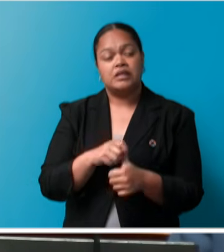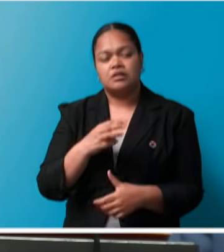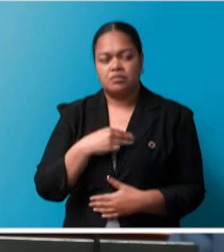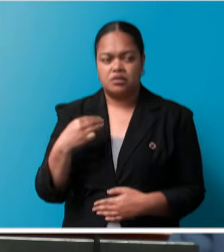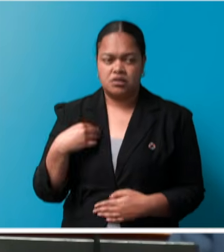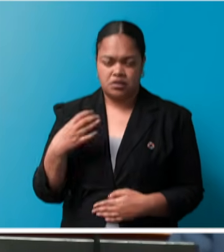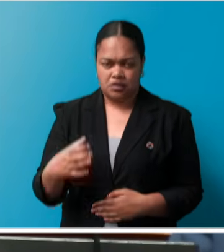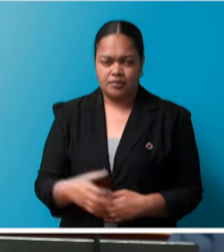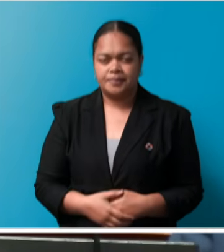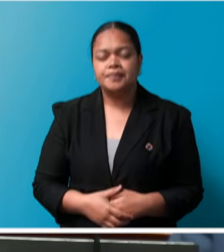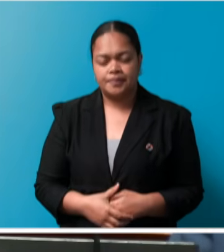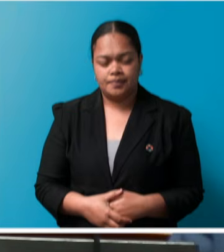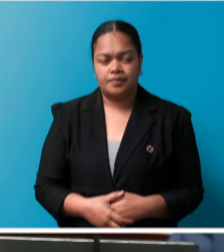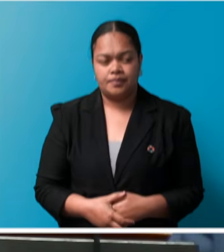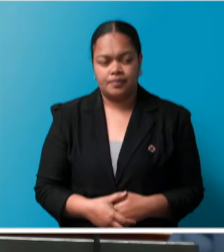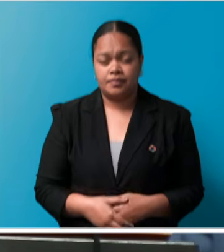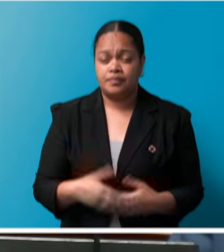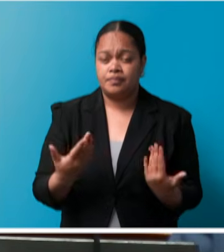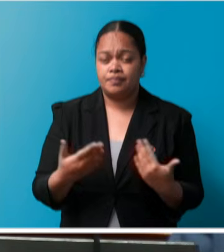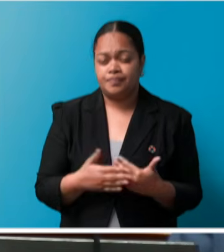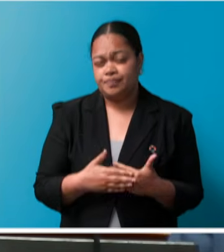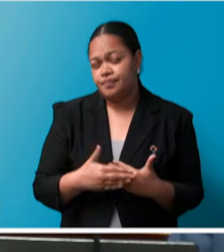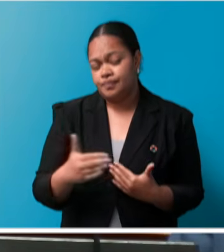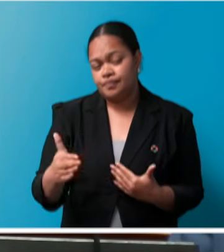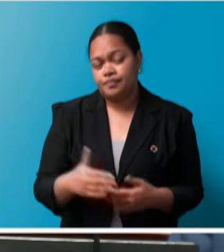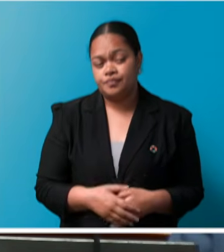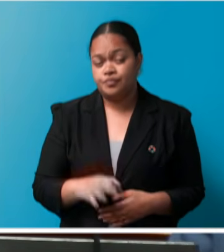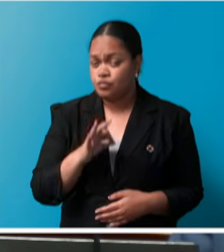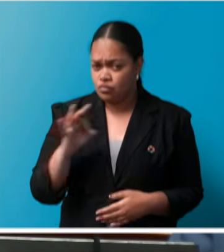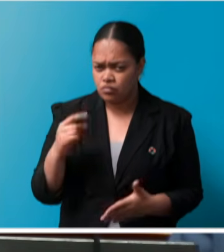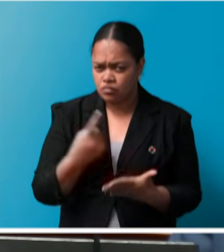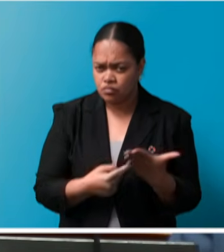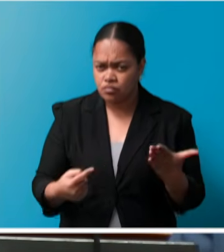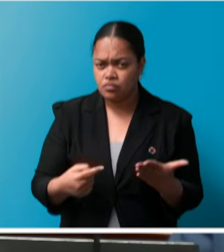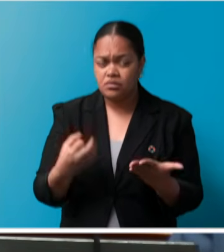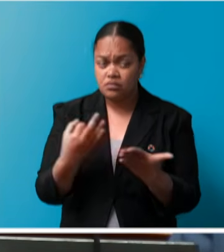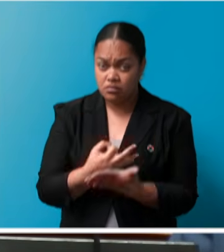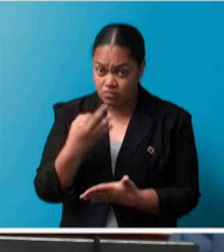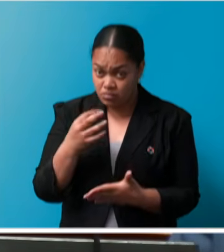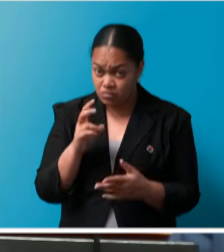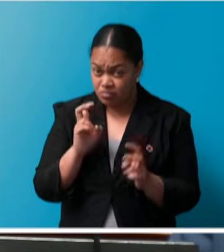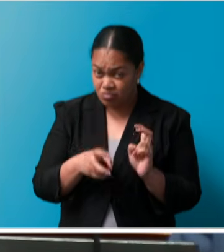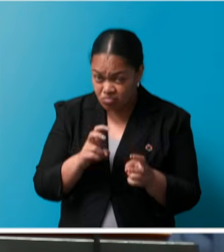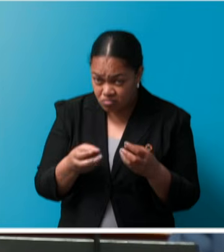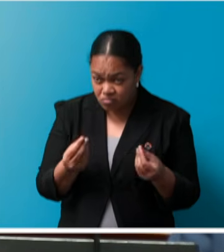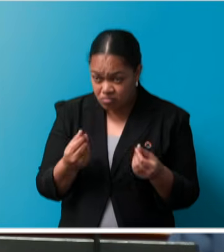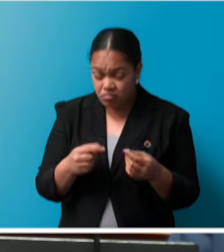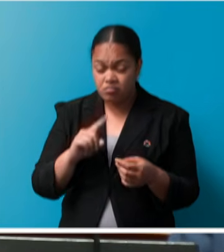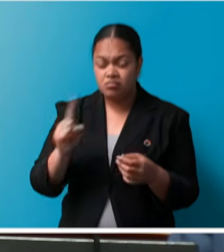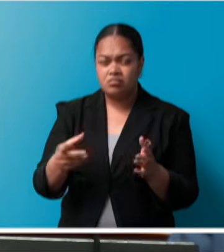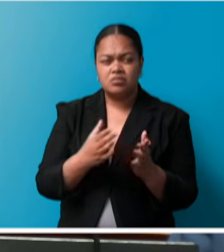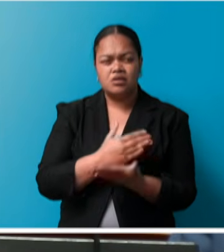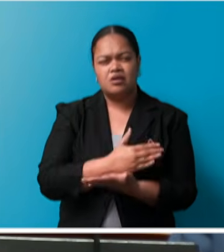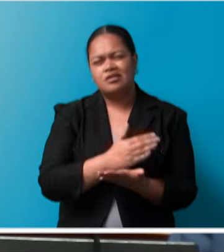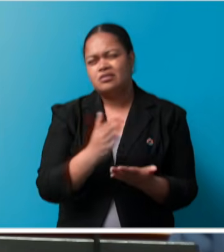Northern. We monitor not only their financial performance, but a broader economic